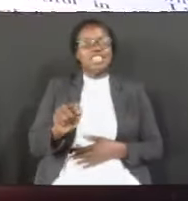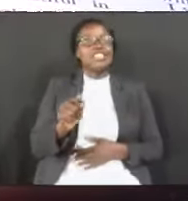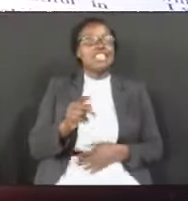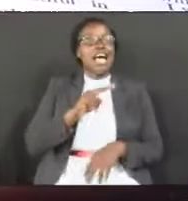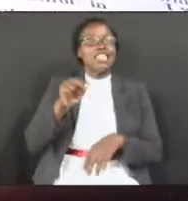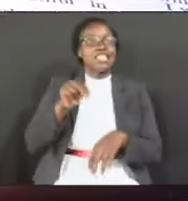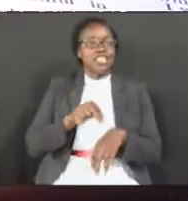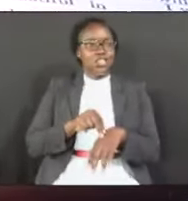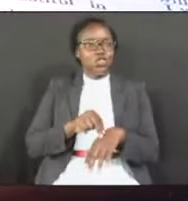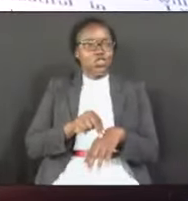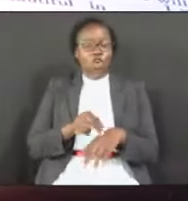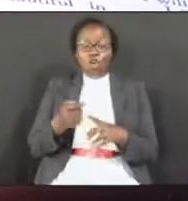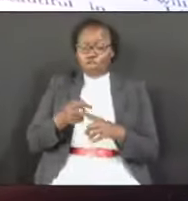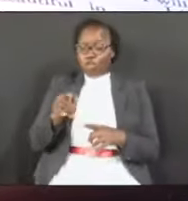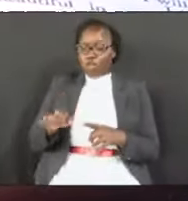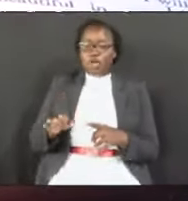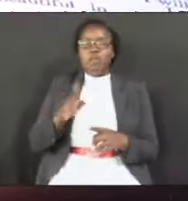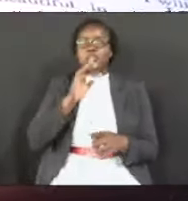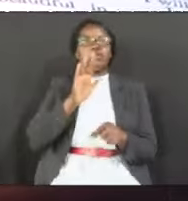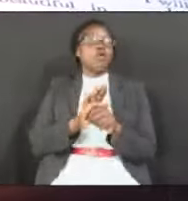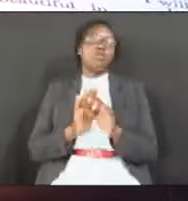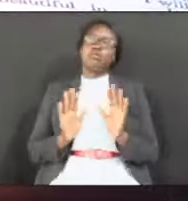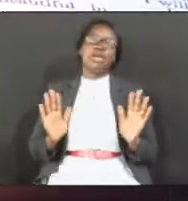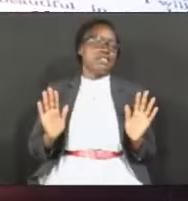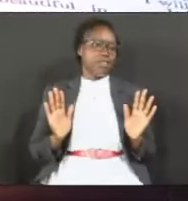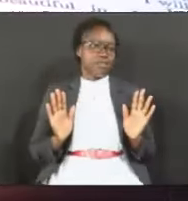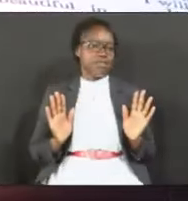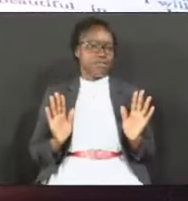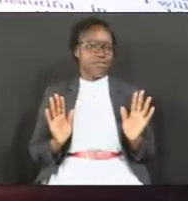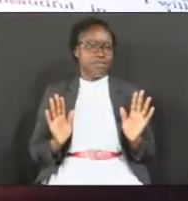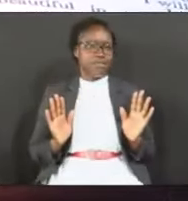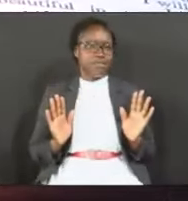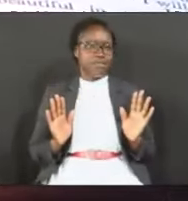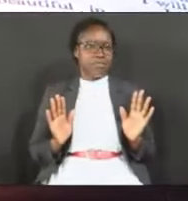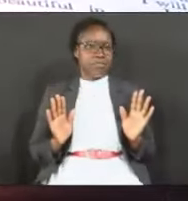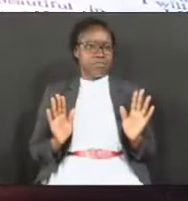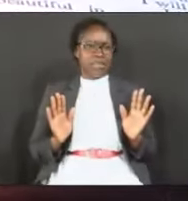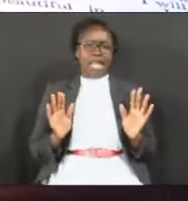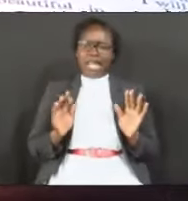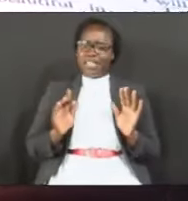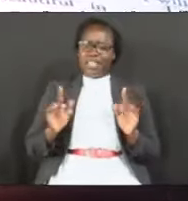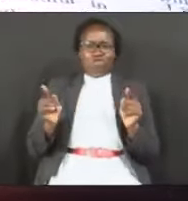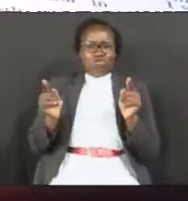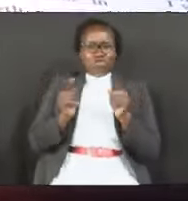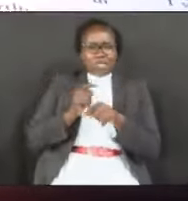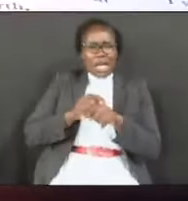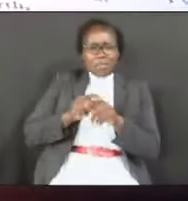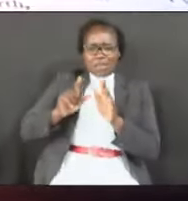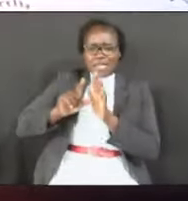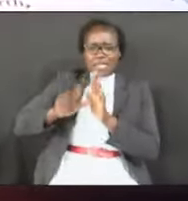shall be great as God promised him. Not too long before,